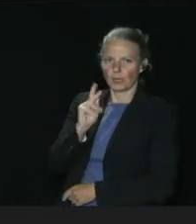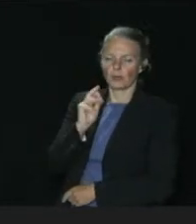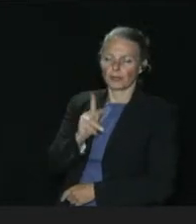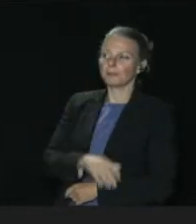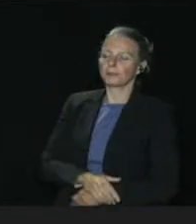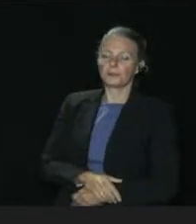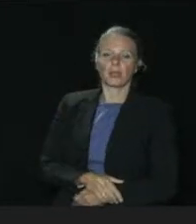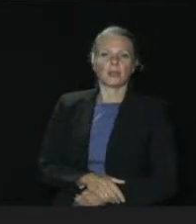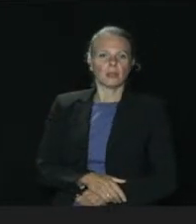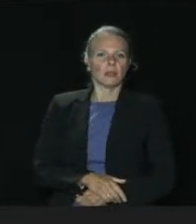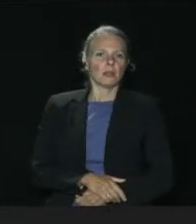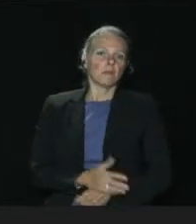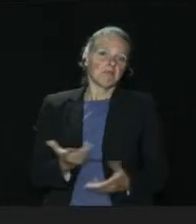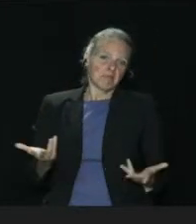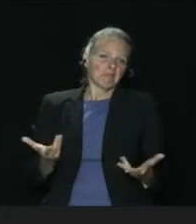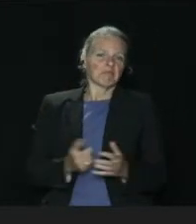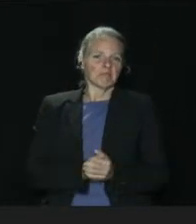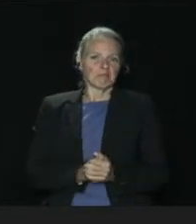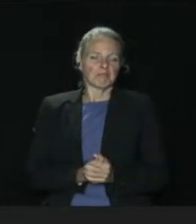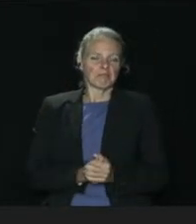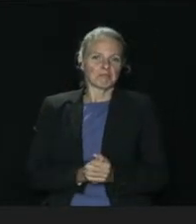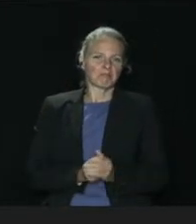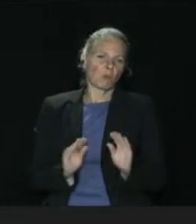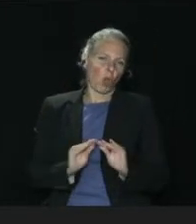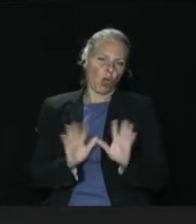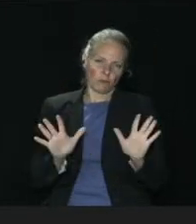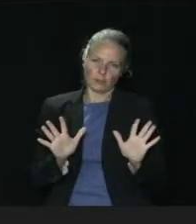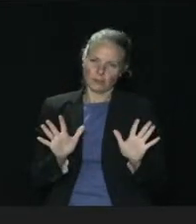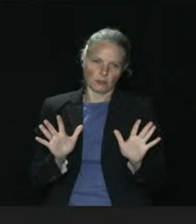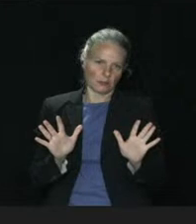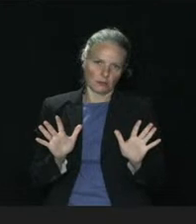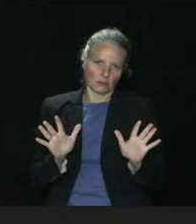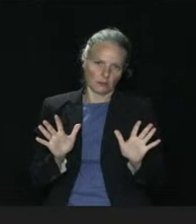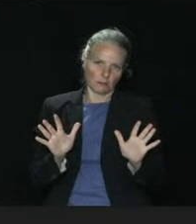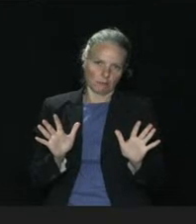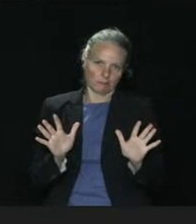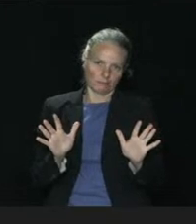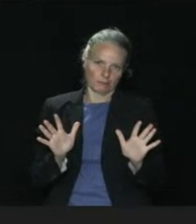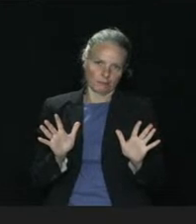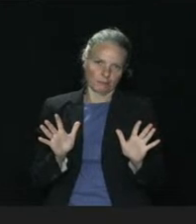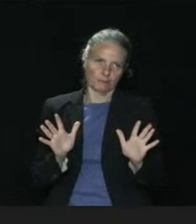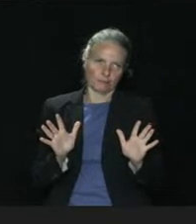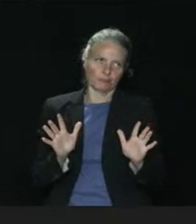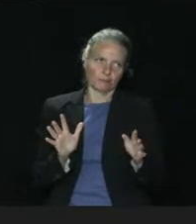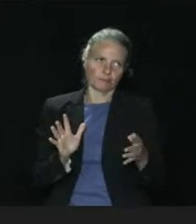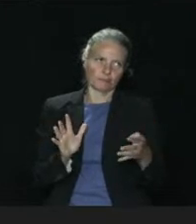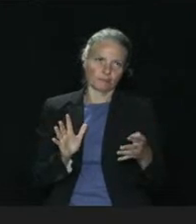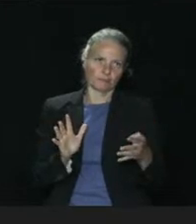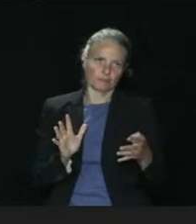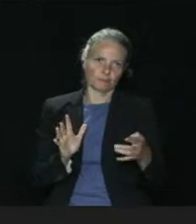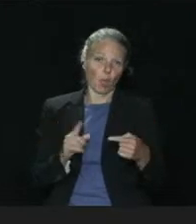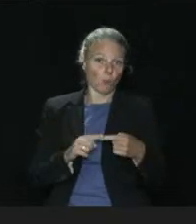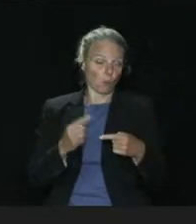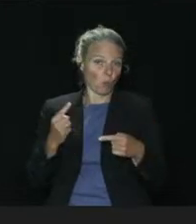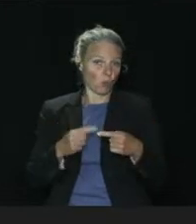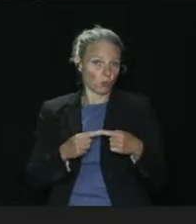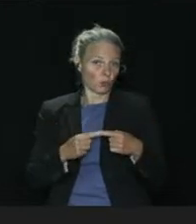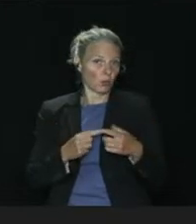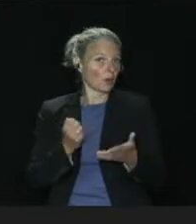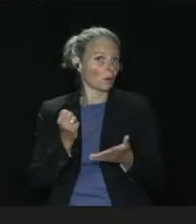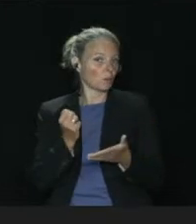So obviously, right now, vaccines. One vaccine's approved for,